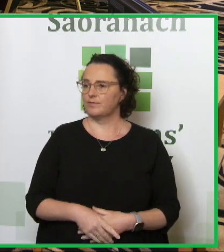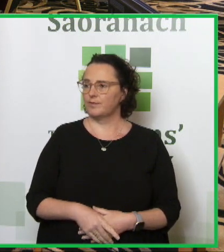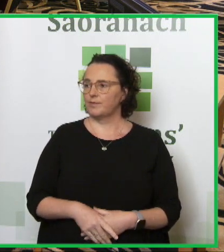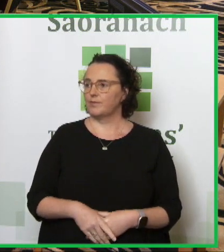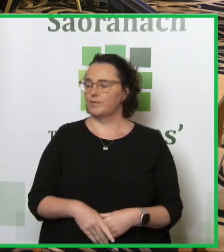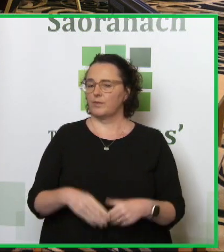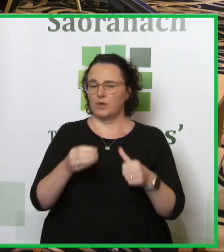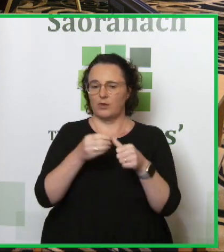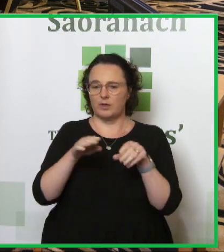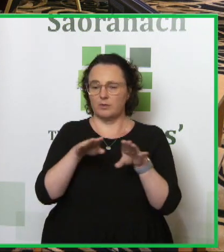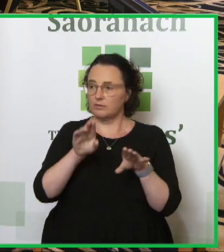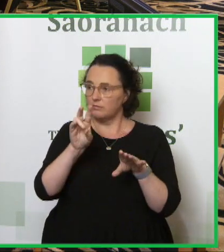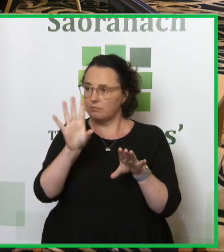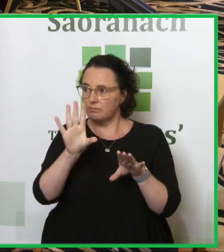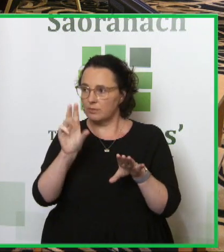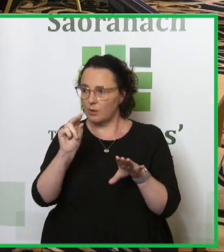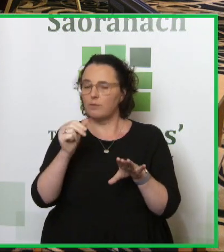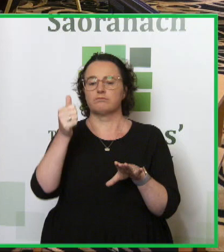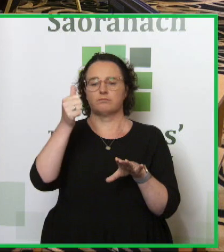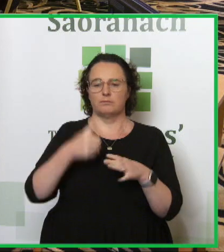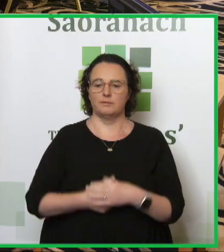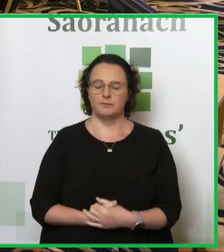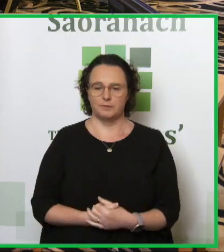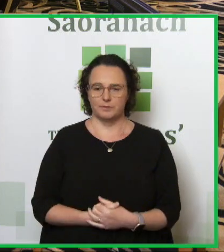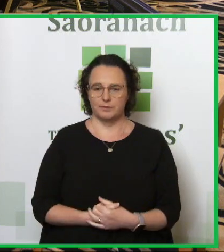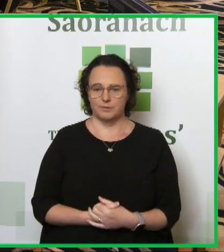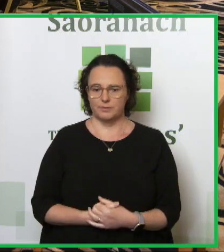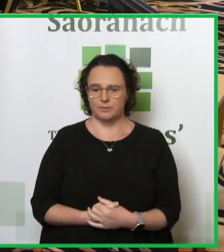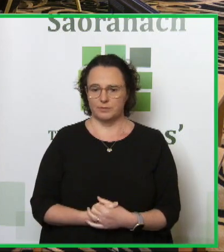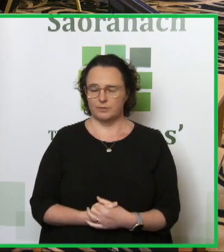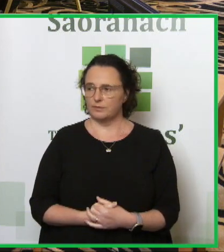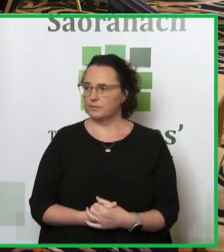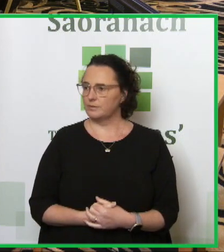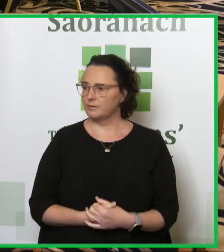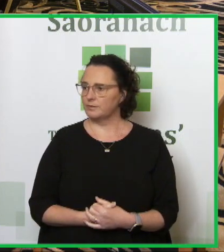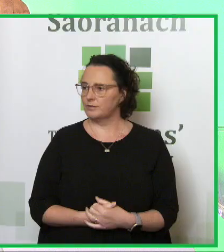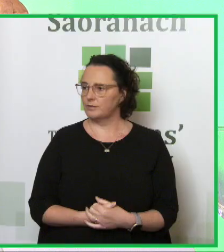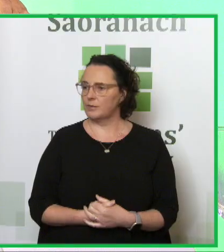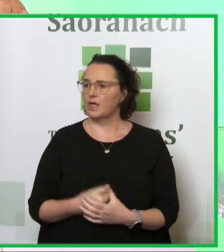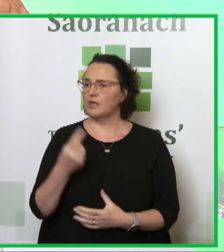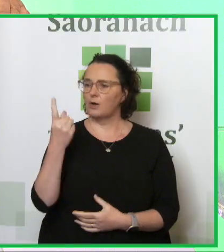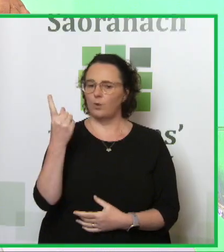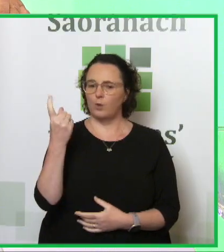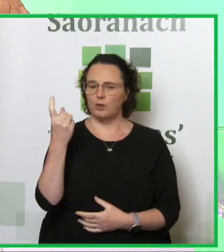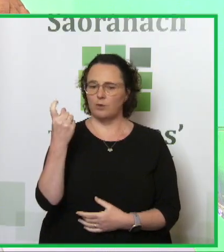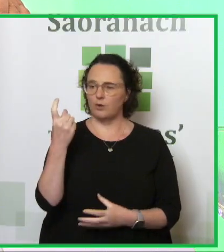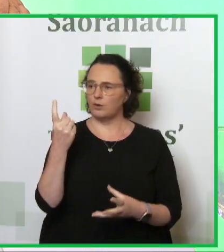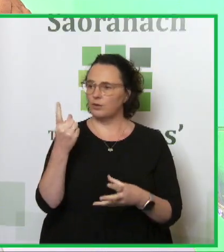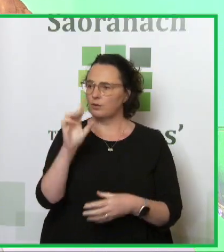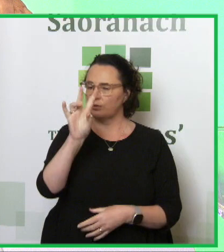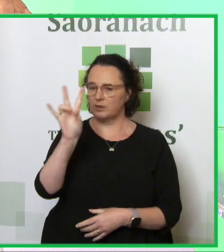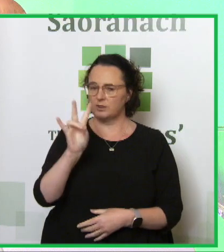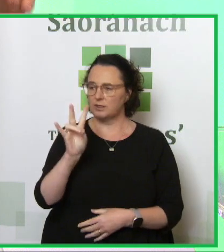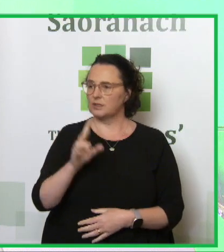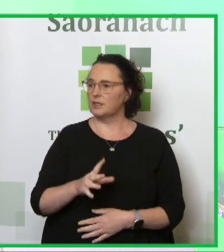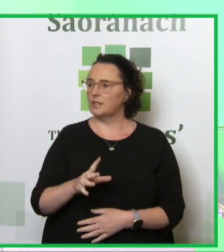No, okay. Jack, do you want to? One more, please. You just